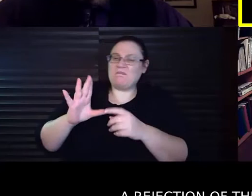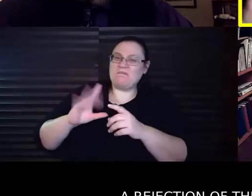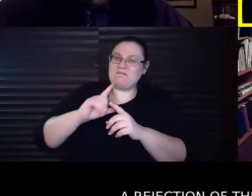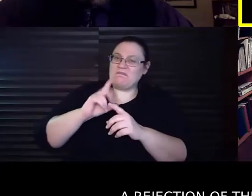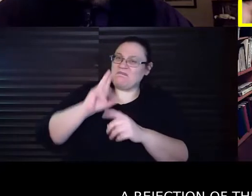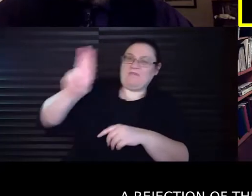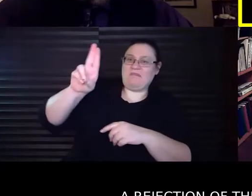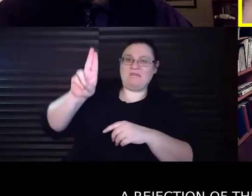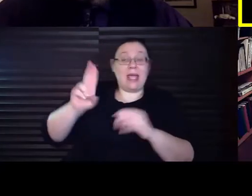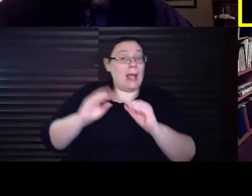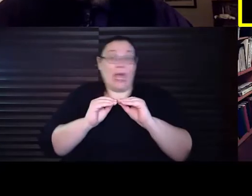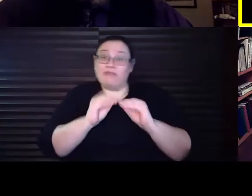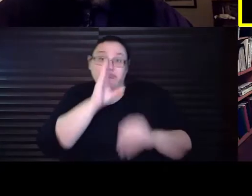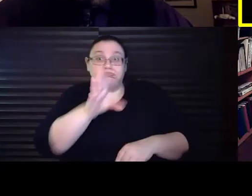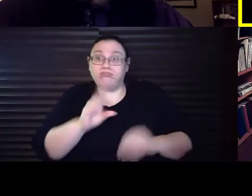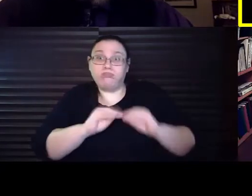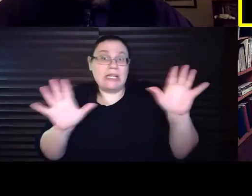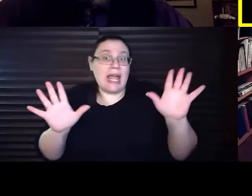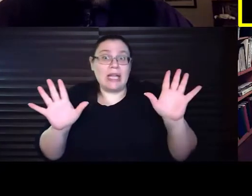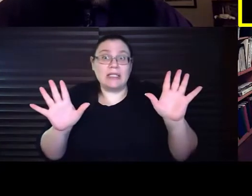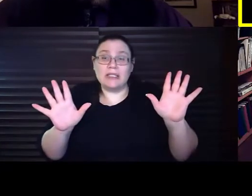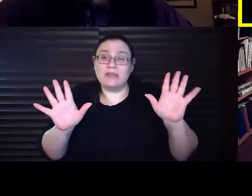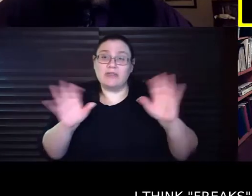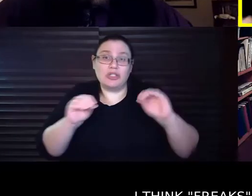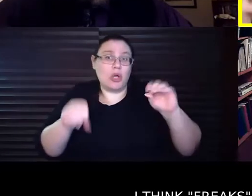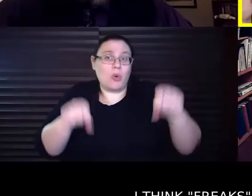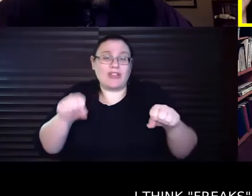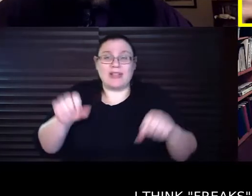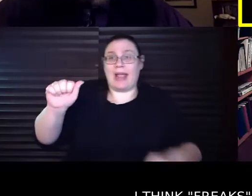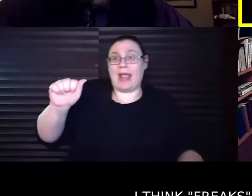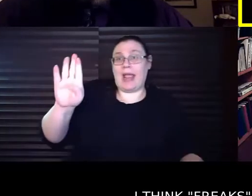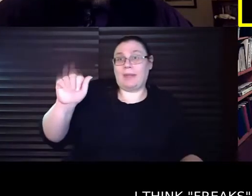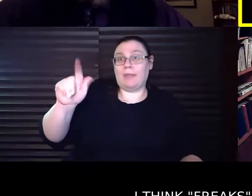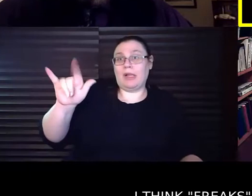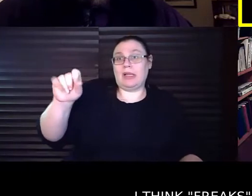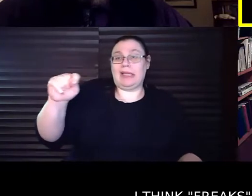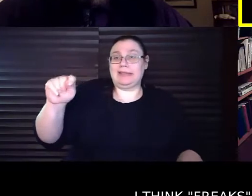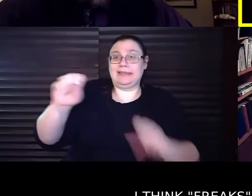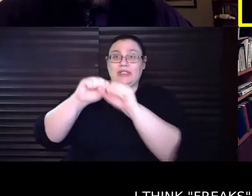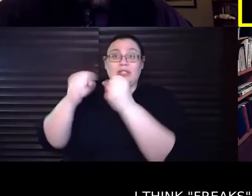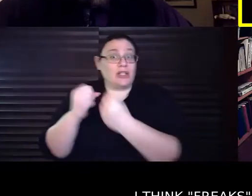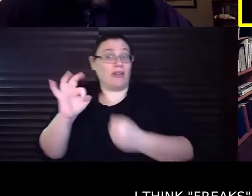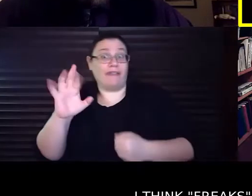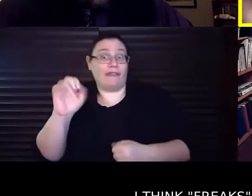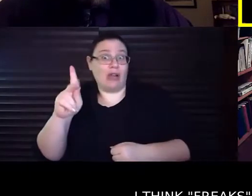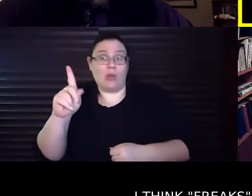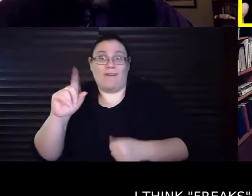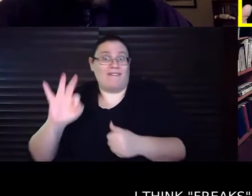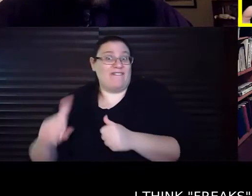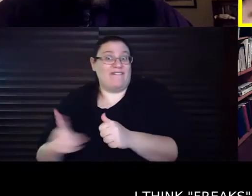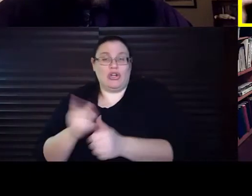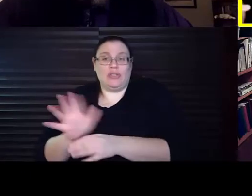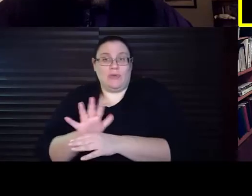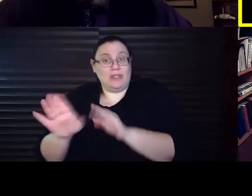and blatantly unquestioned ableist society, and I think Freaks was among one of the first movies to say, in